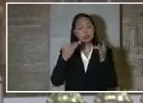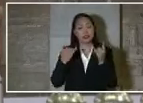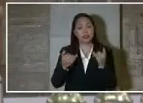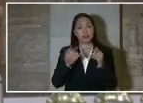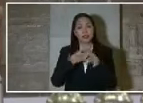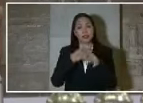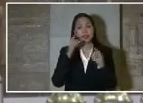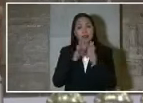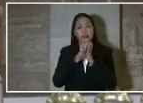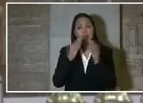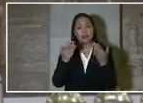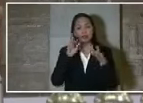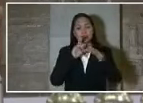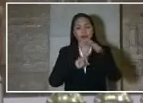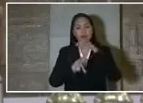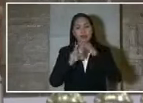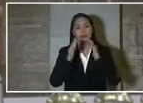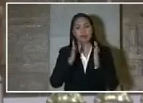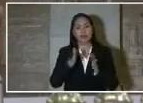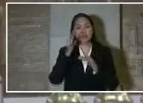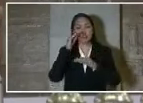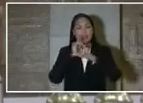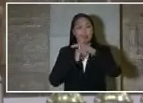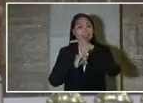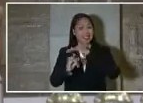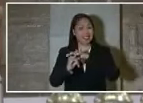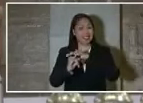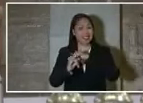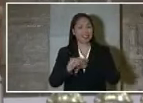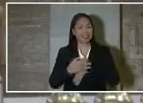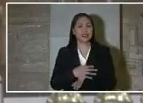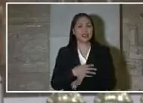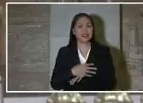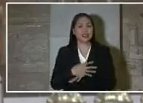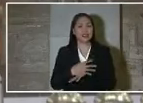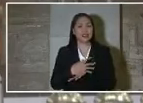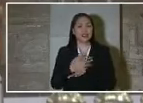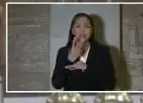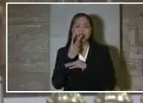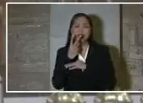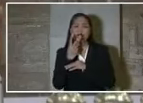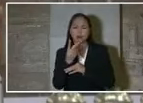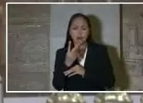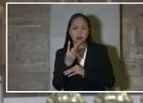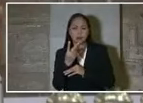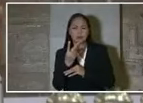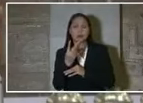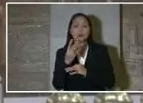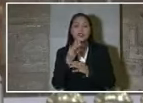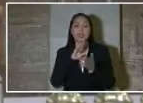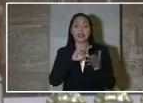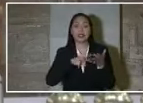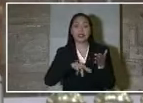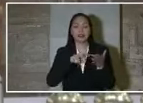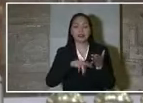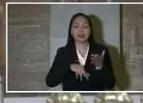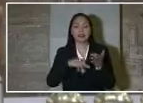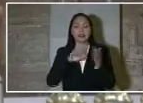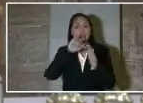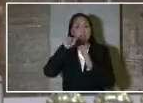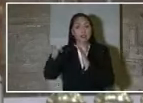the book of the prophet Isaiah, we see here that